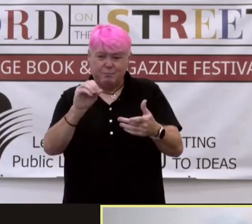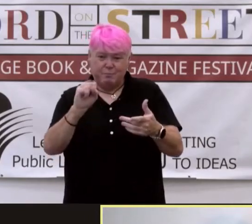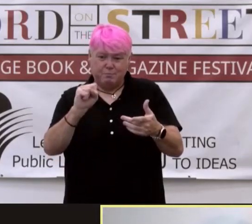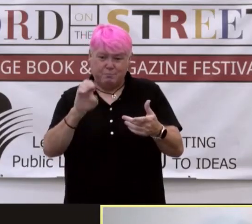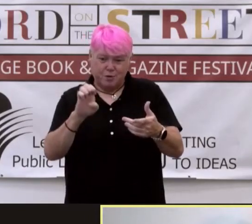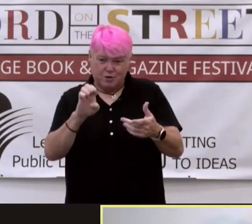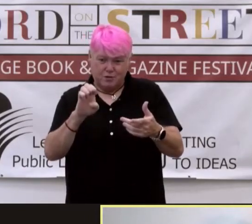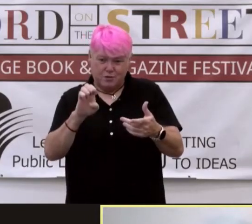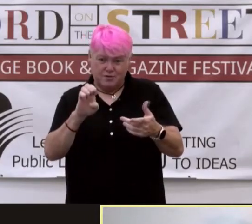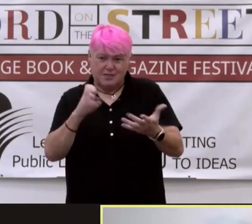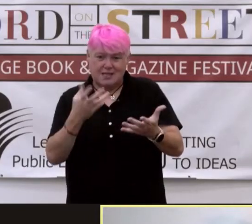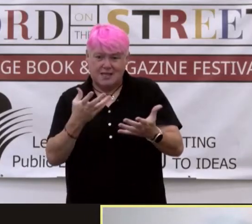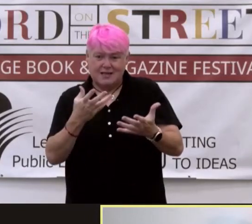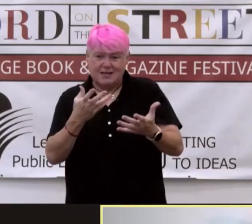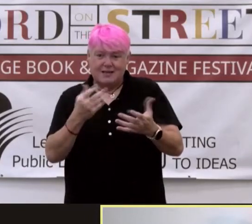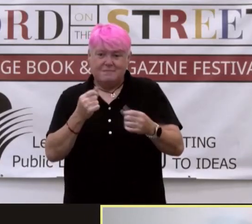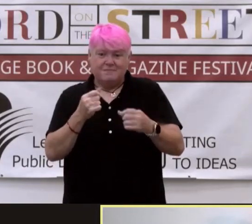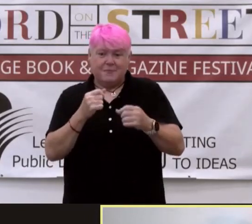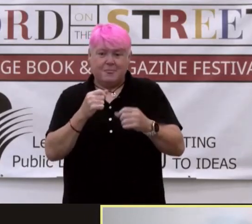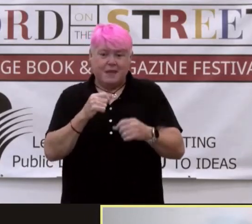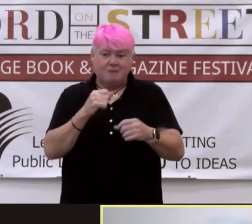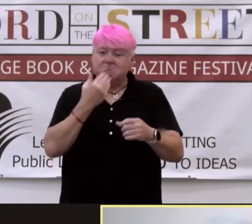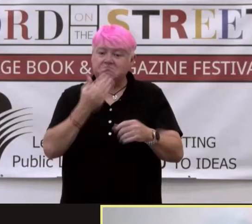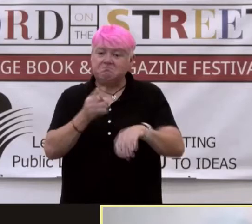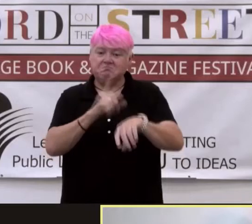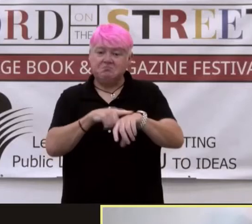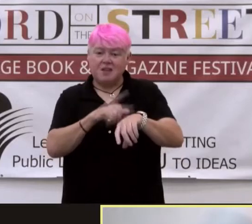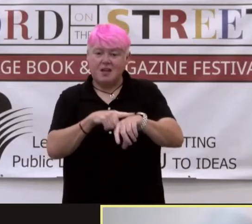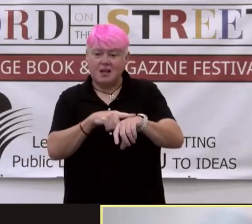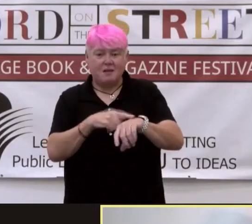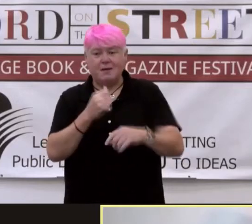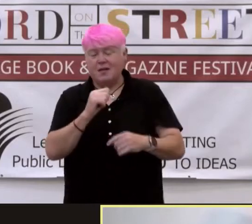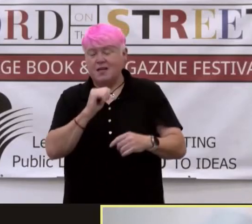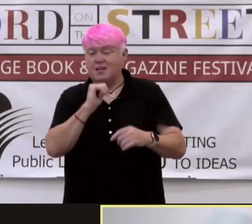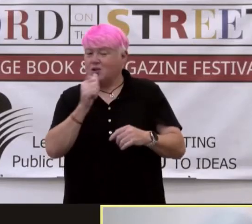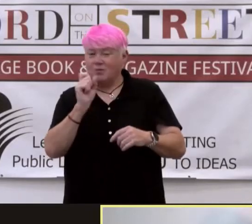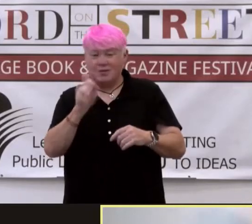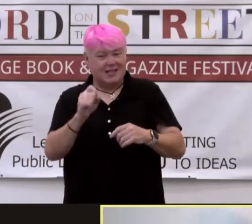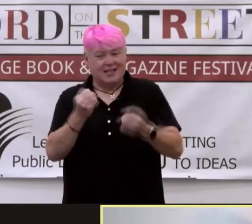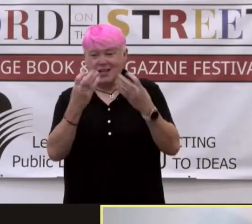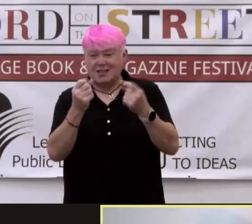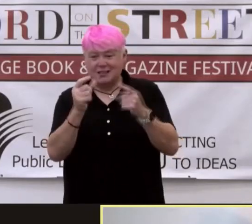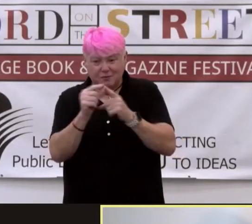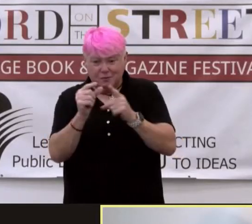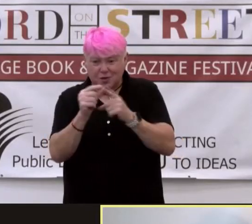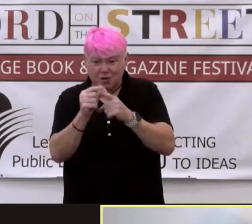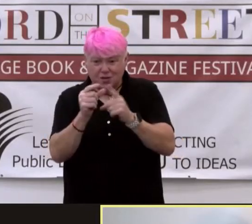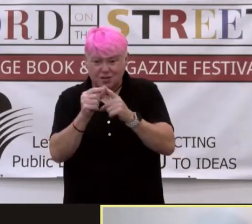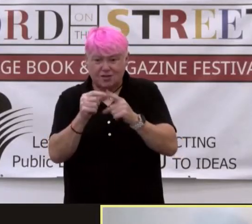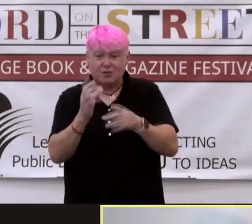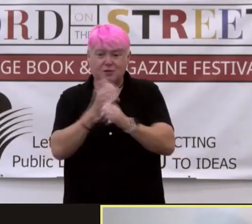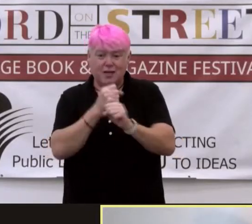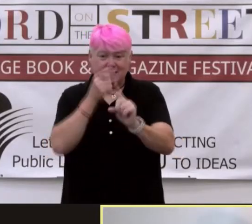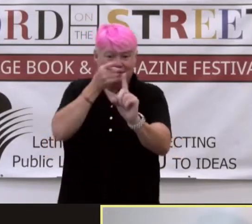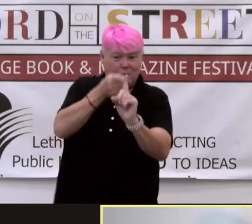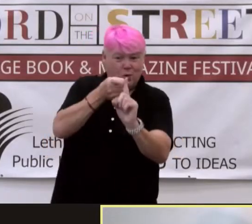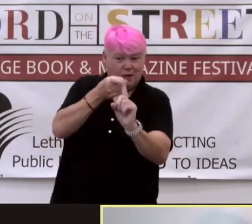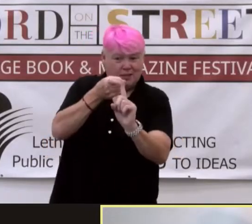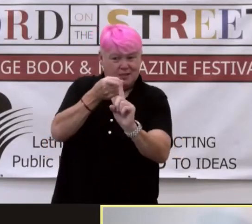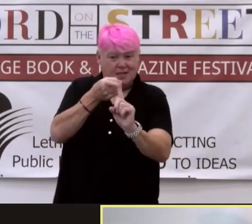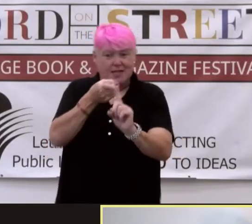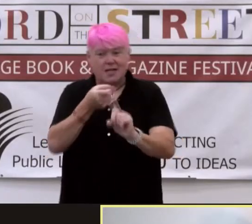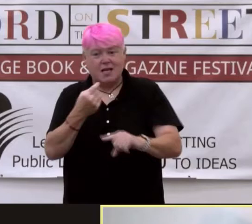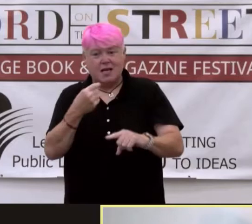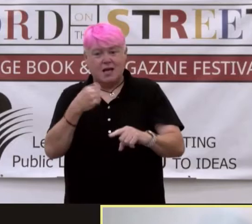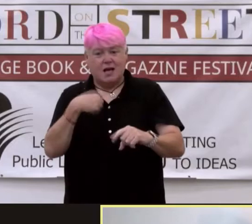a well-timed jab. I don't need a lot of words to get the point across. I don't want to read a lot of words to get the point. I just want to be like slapped